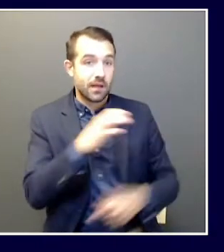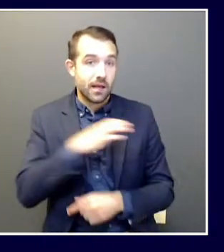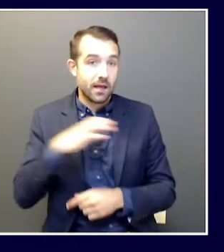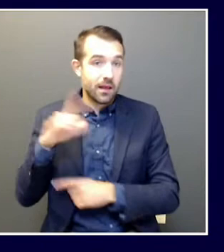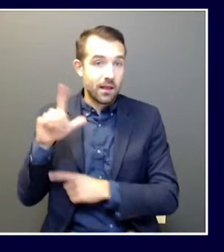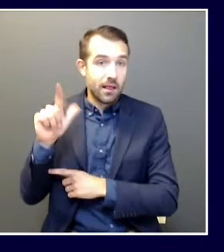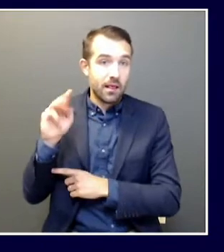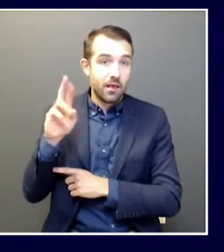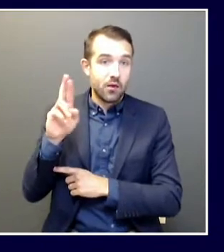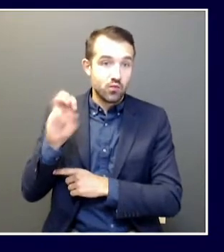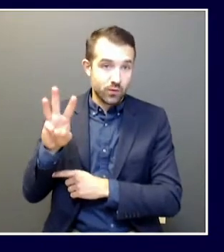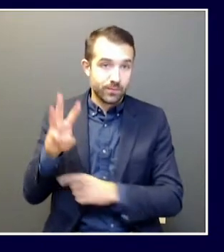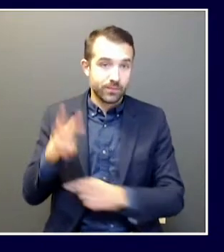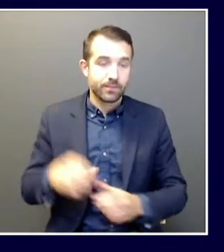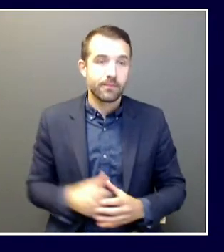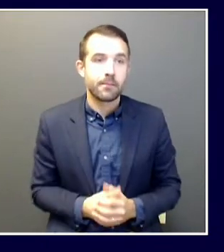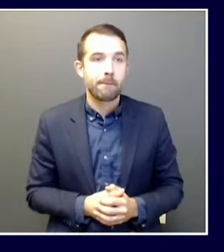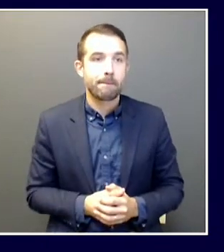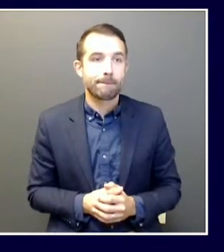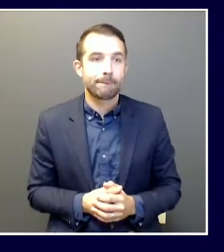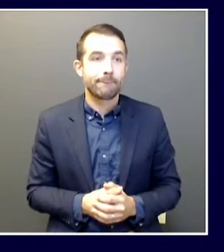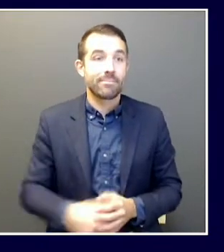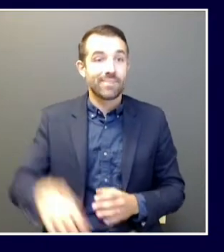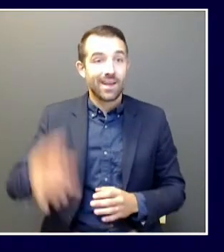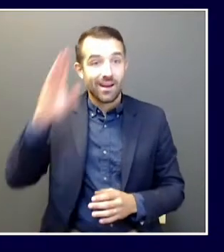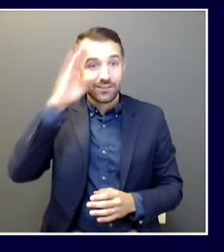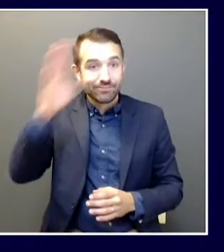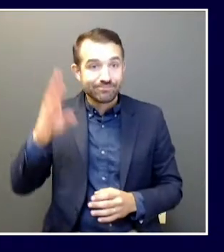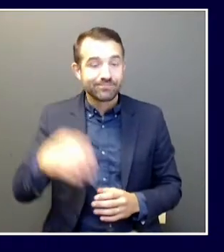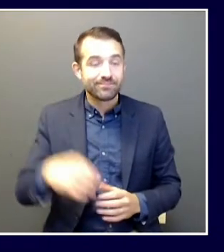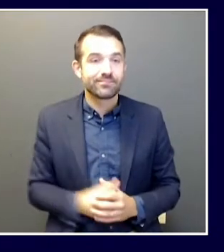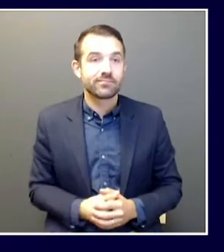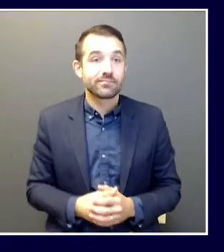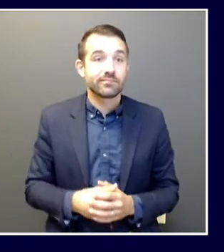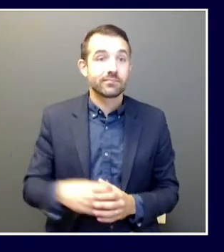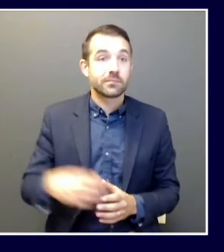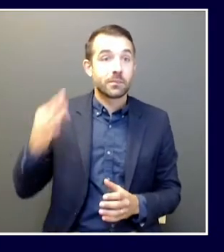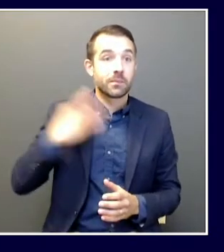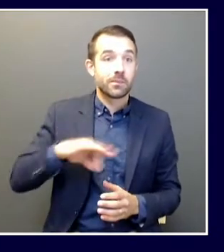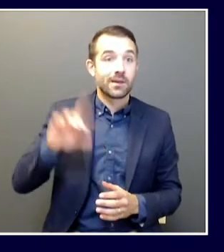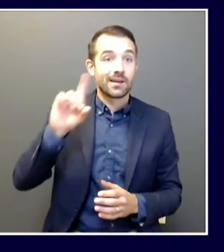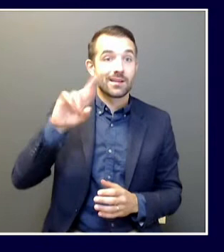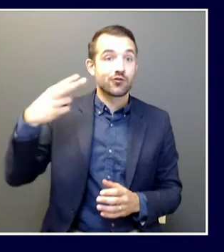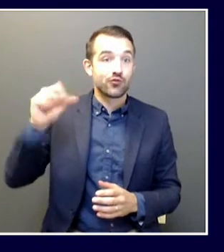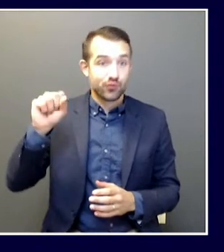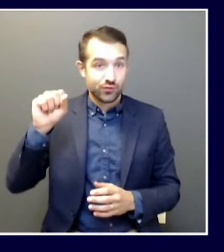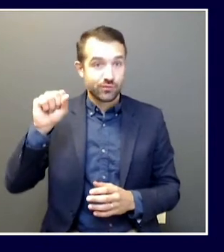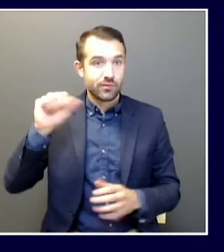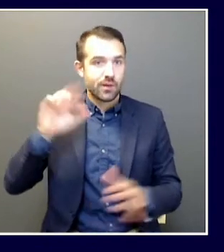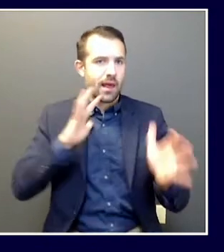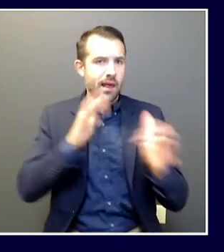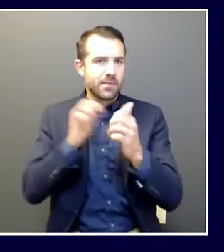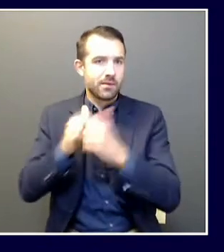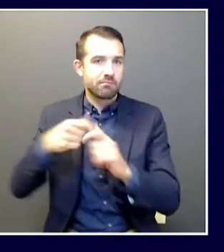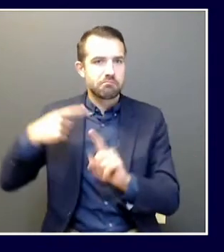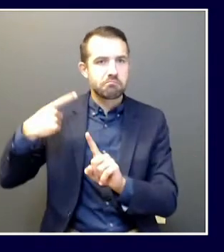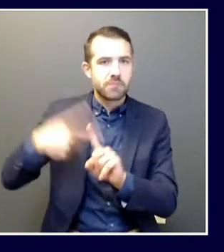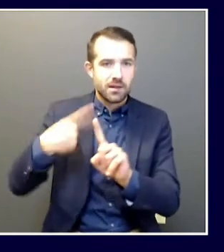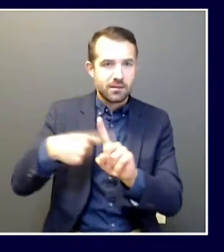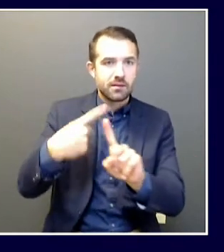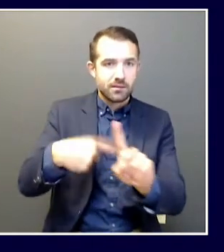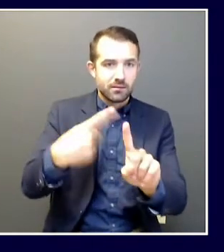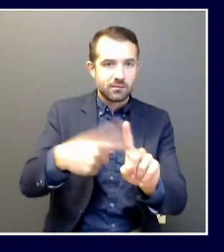you. Today, the Maine Department of Health and Human Services updated its monthly dashboard of